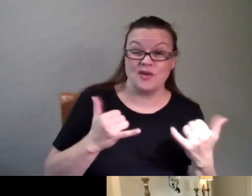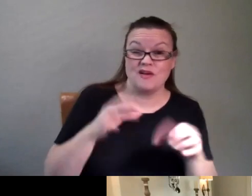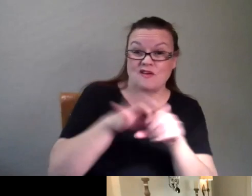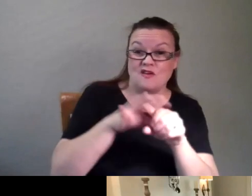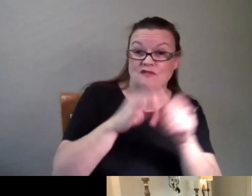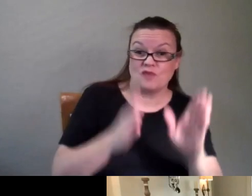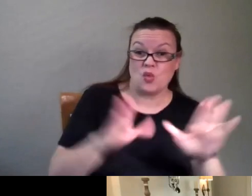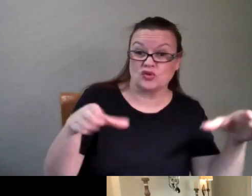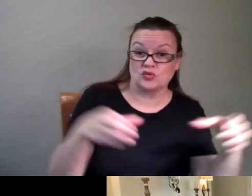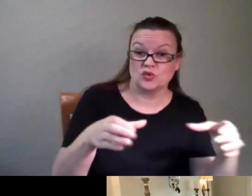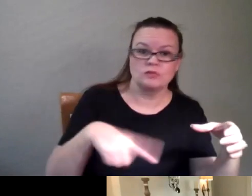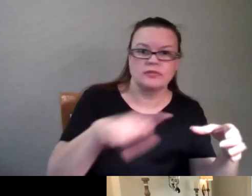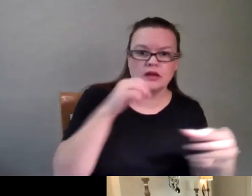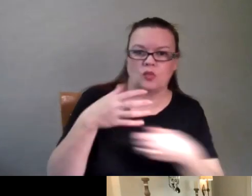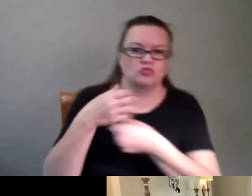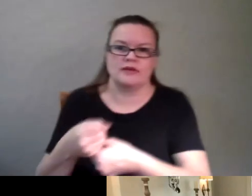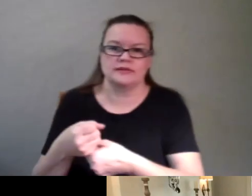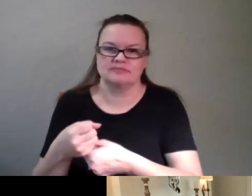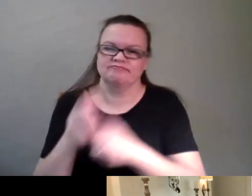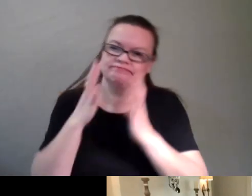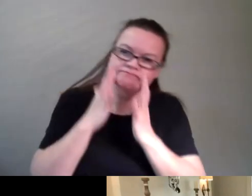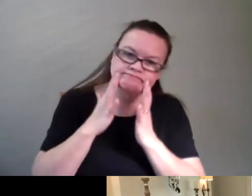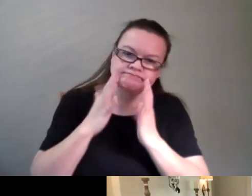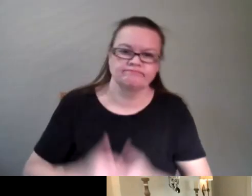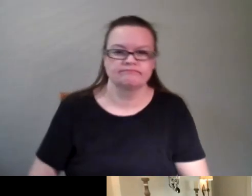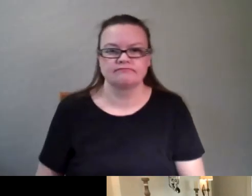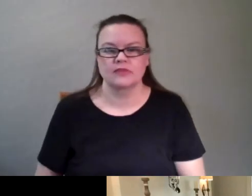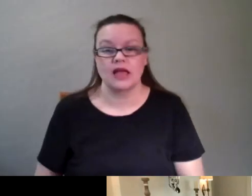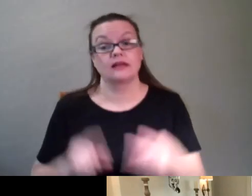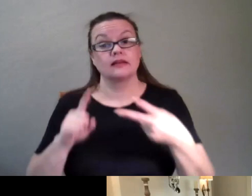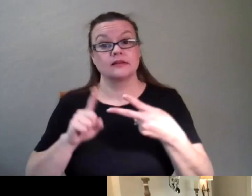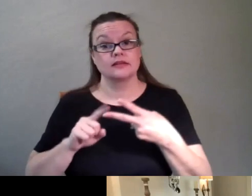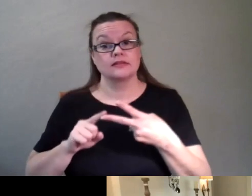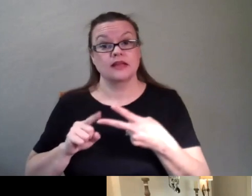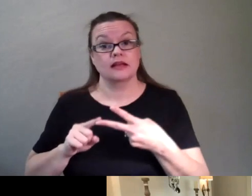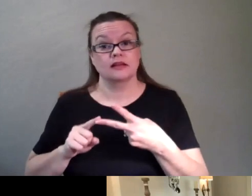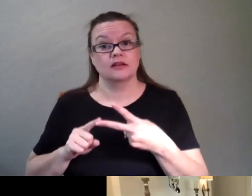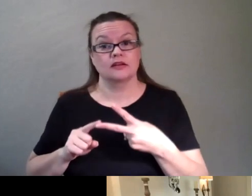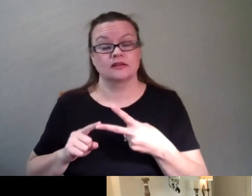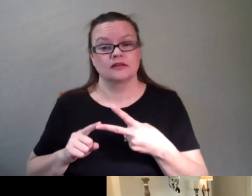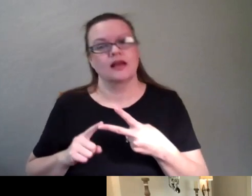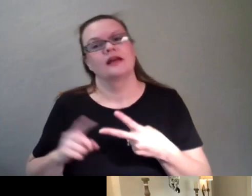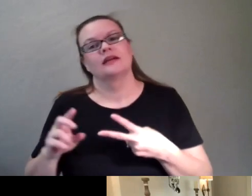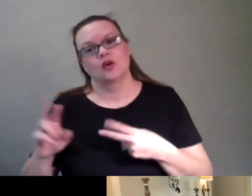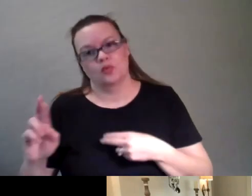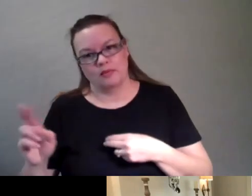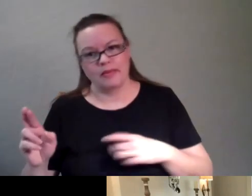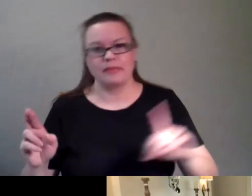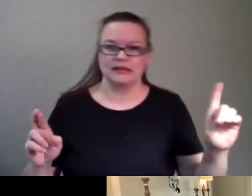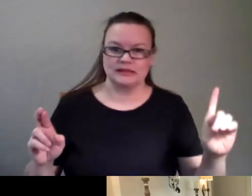unfortunate. But the other is you're hearing these screams right now on both sides